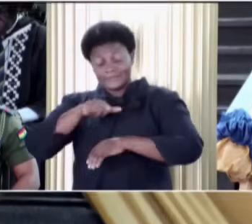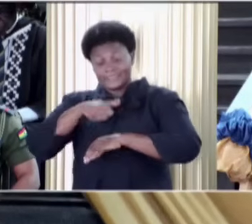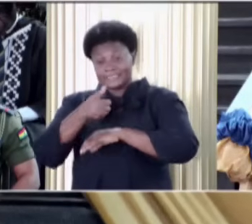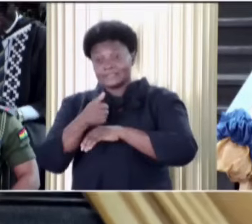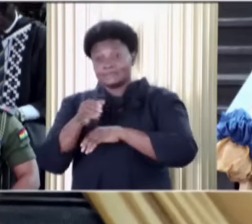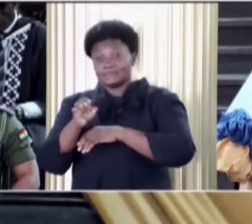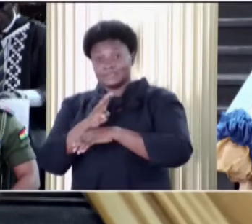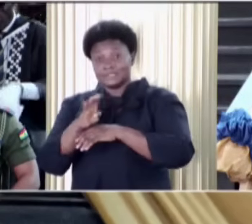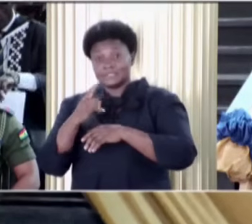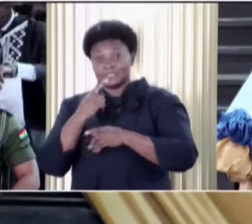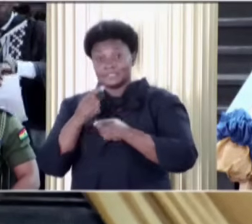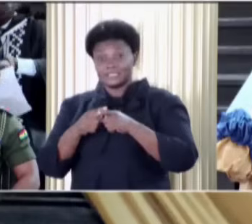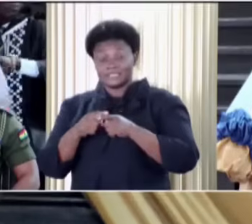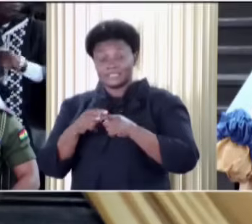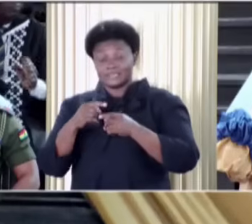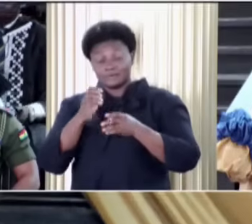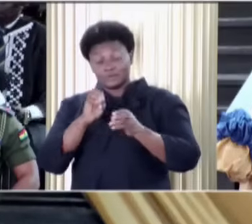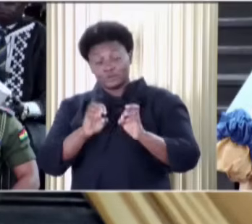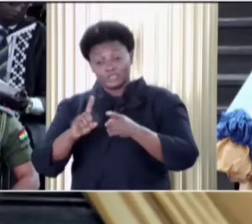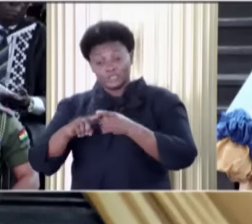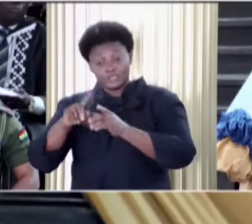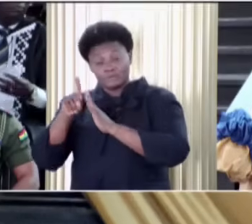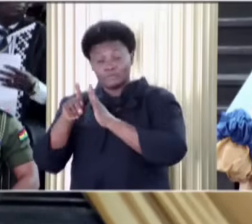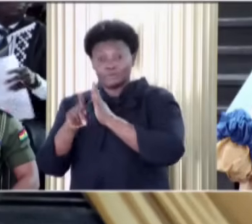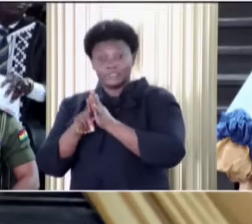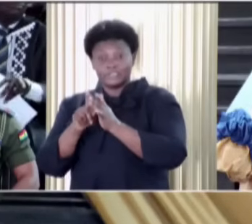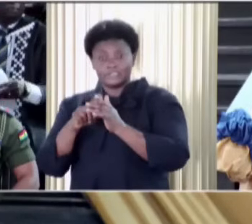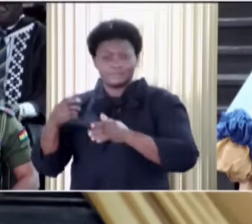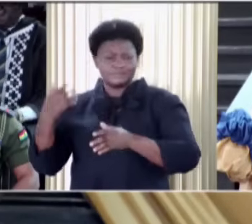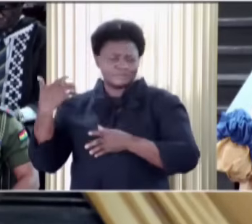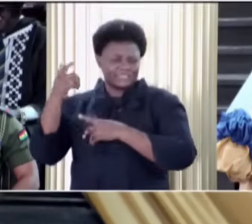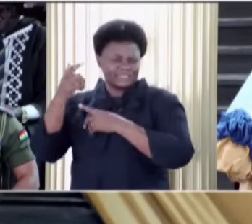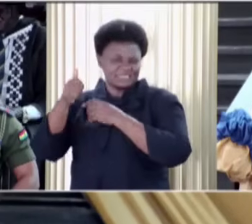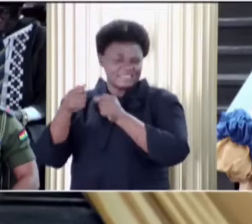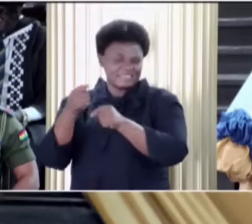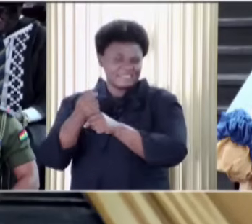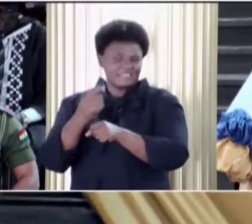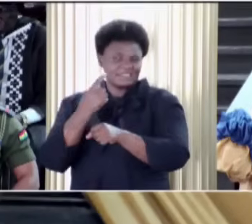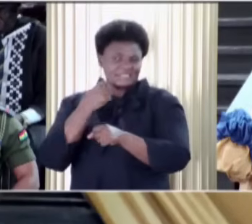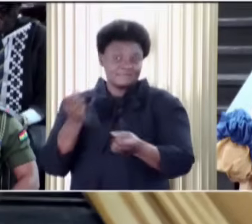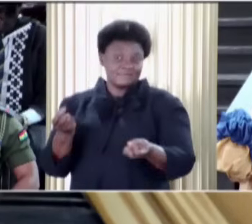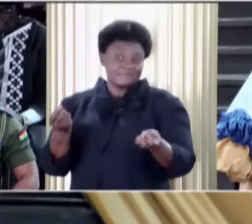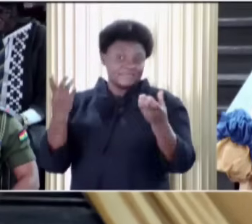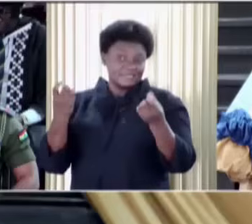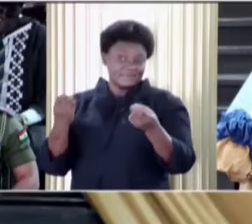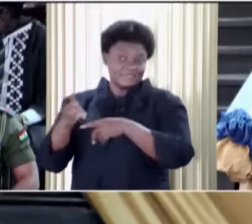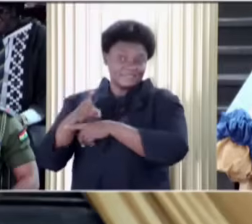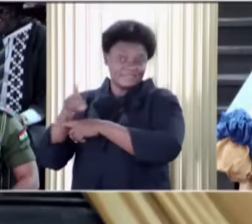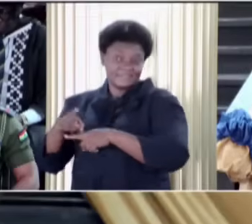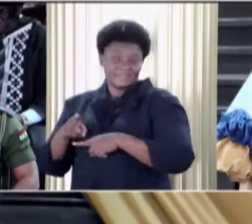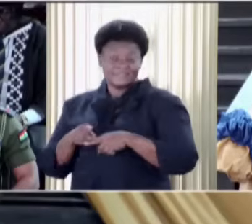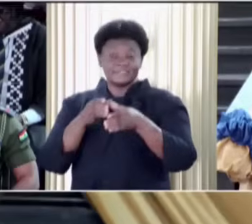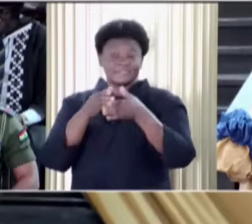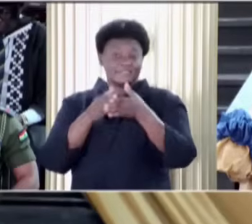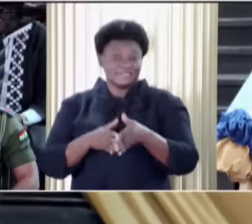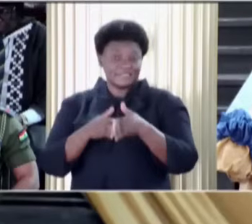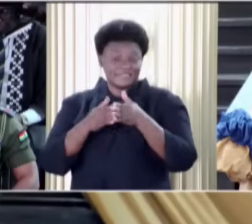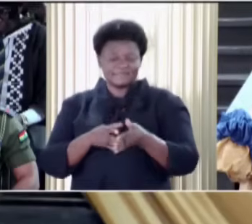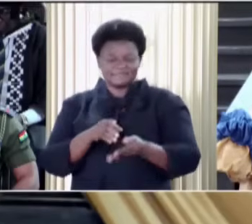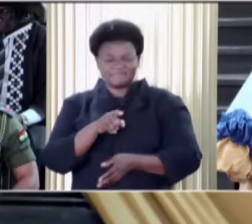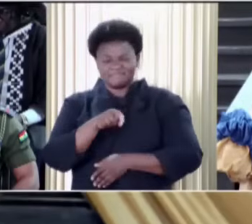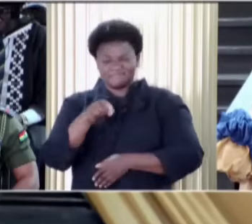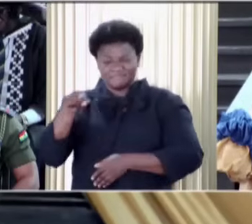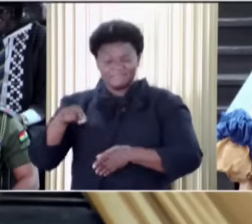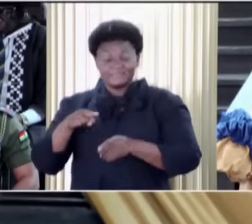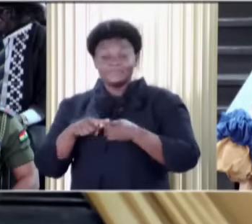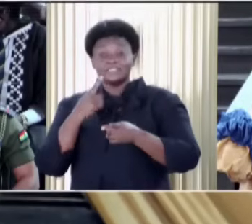and policy expert with over a decade of multidisciplinary leadership experience in education and